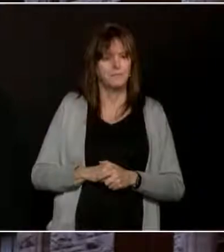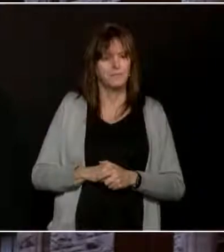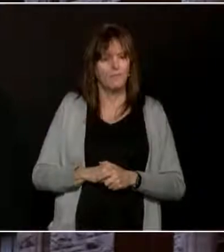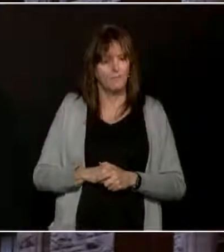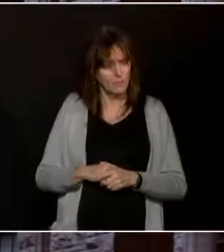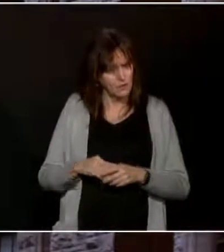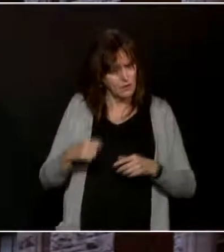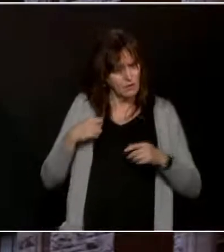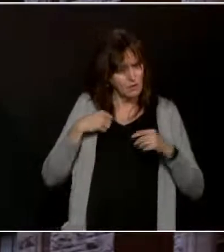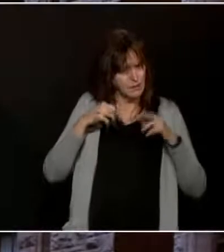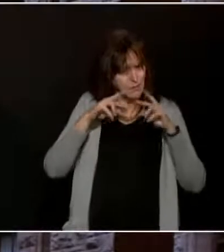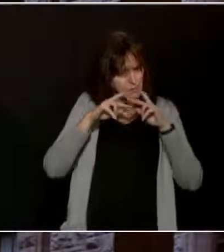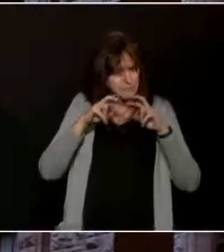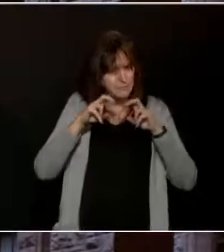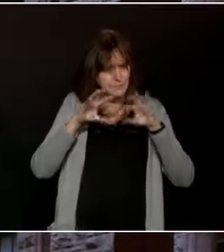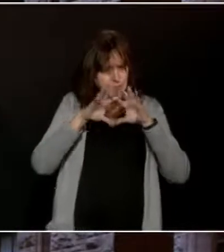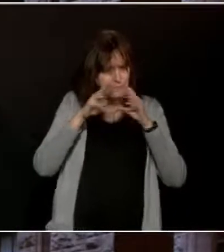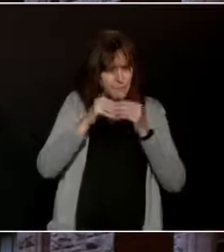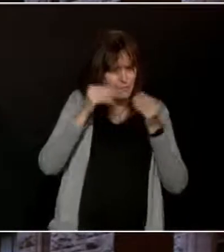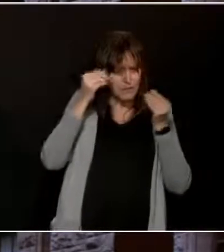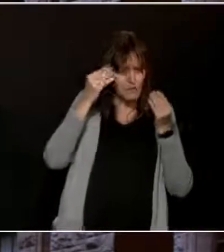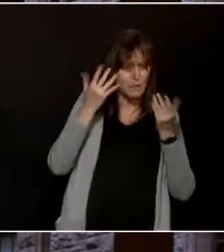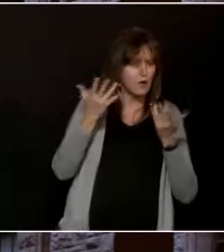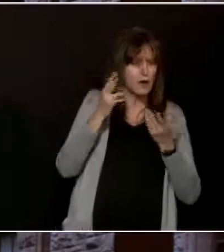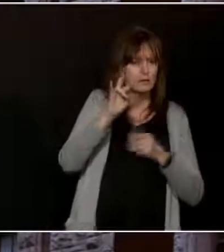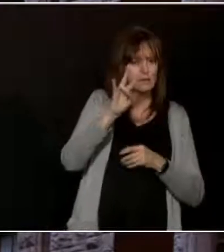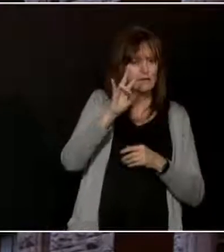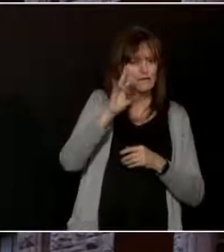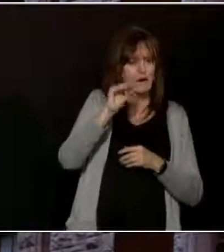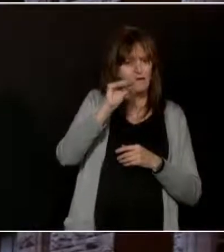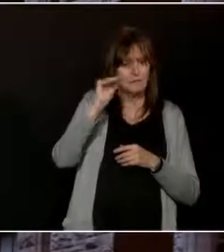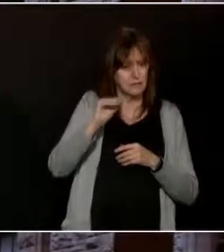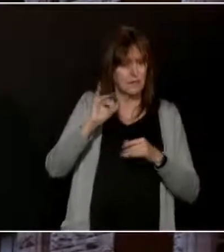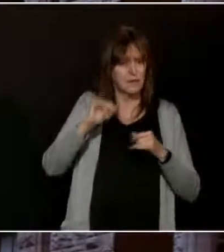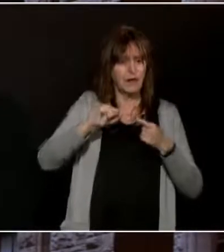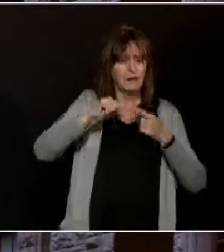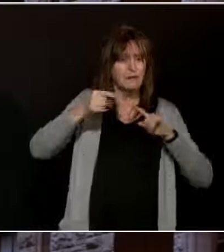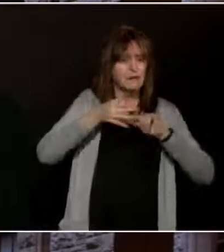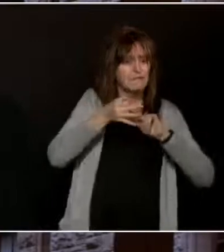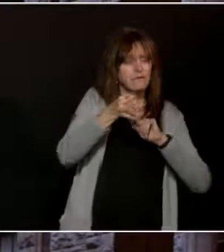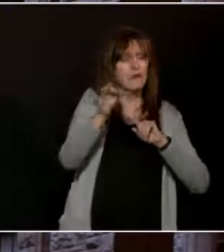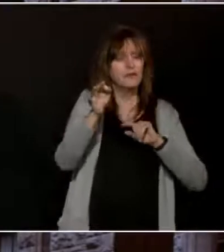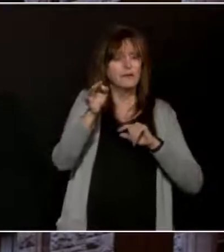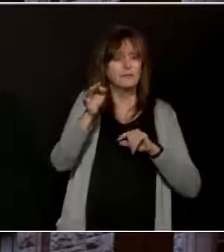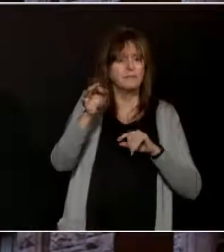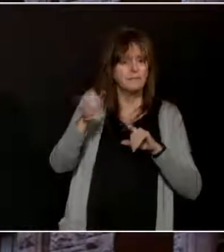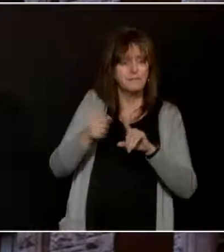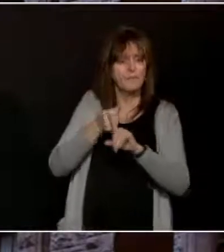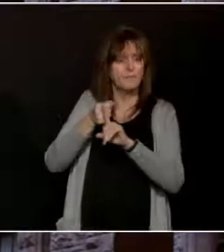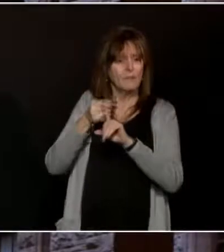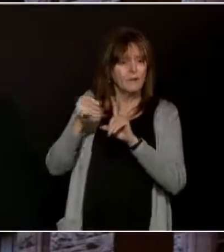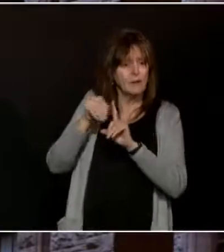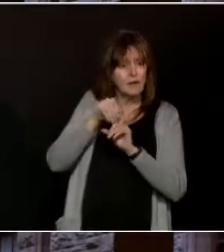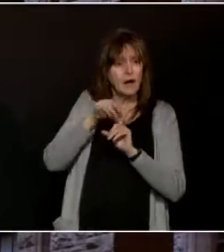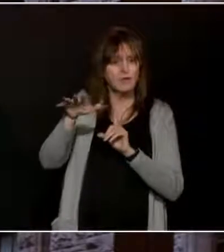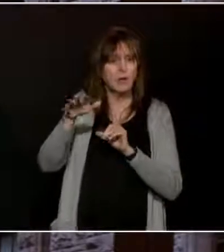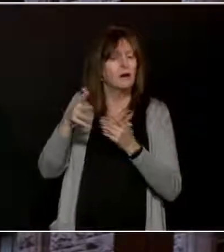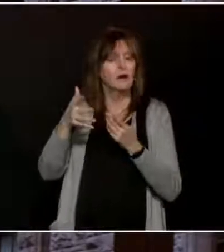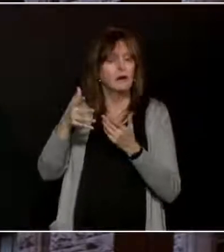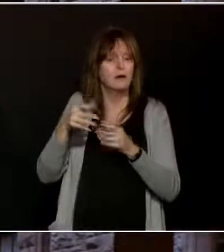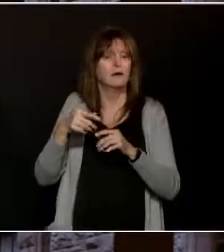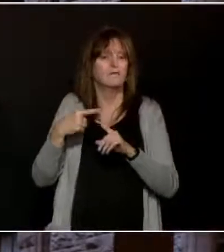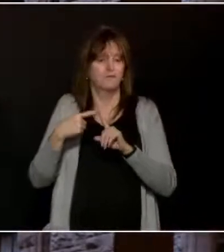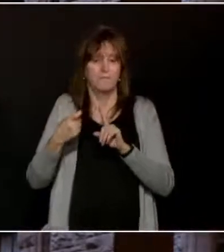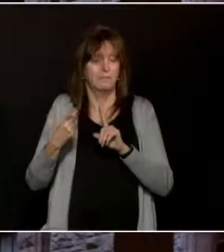75% of the VOCs are either associated with outbreak or close contact of a confirmed case. Only 16%